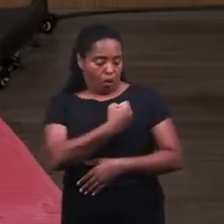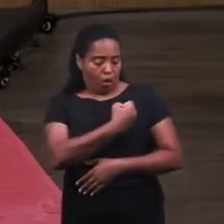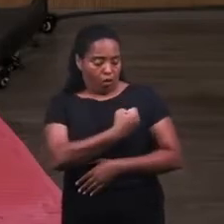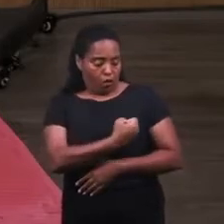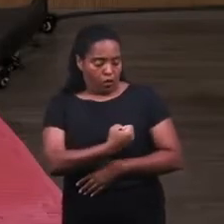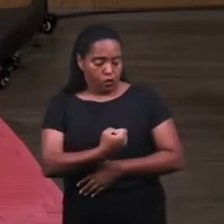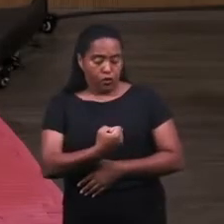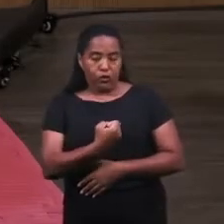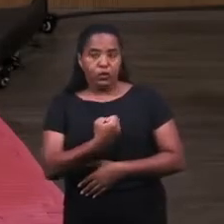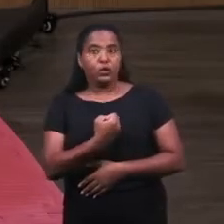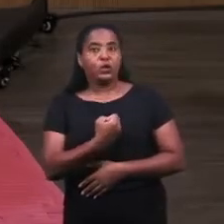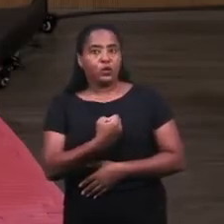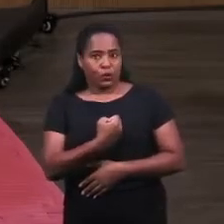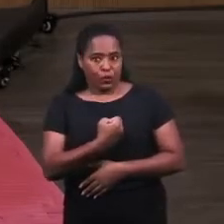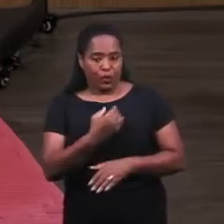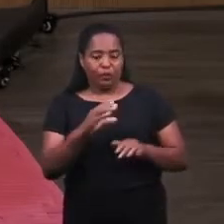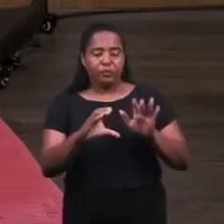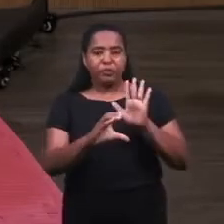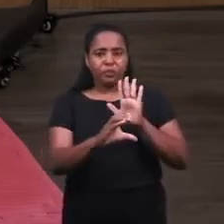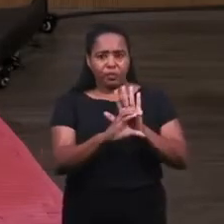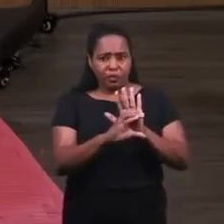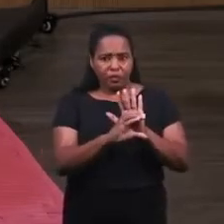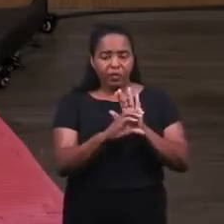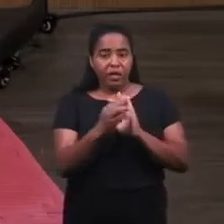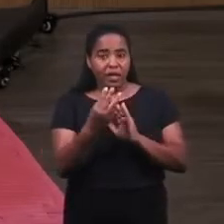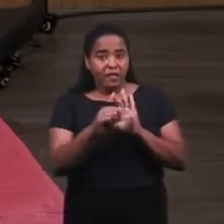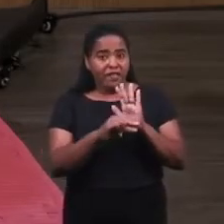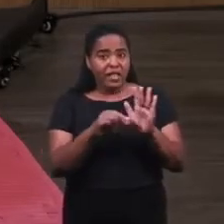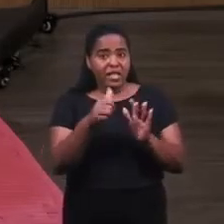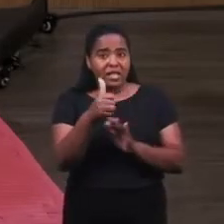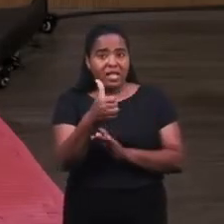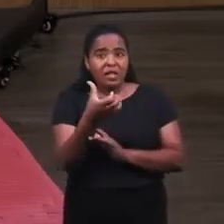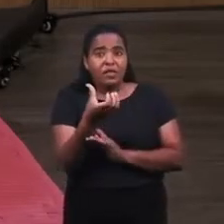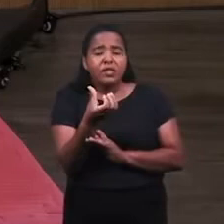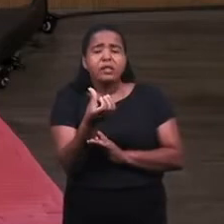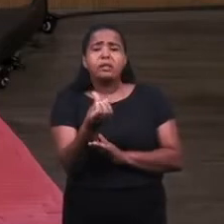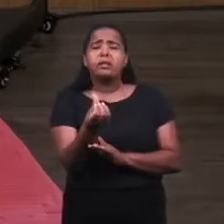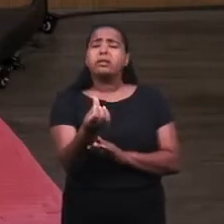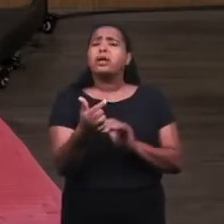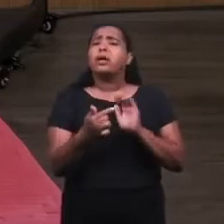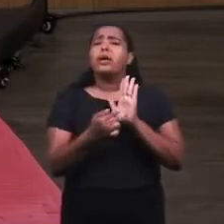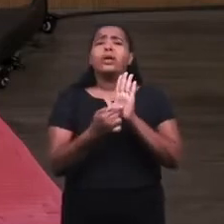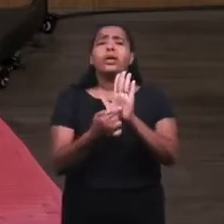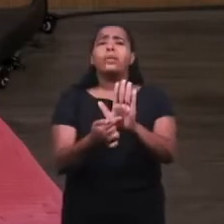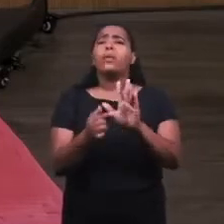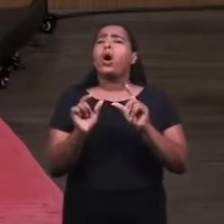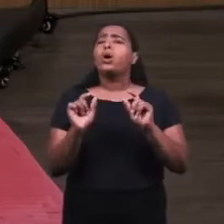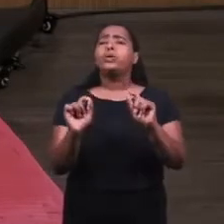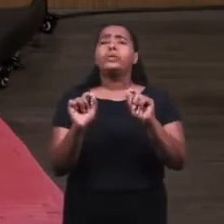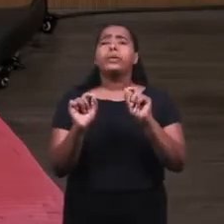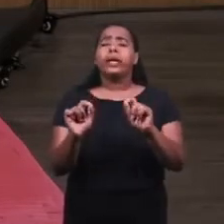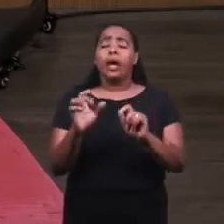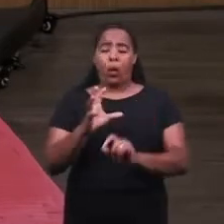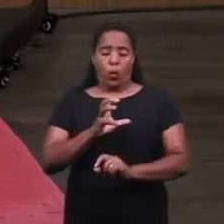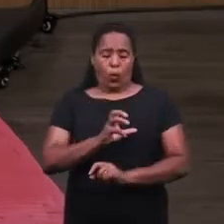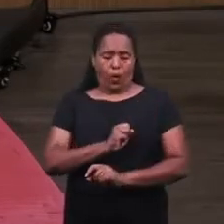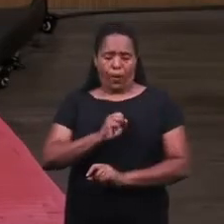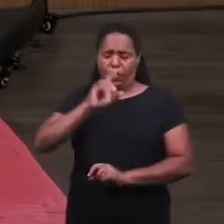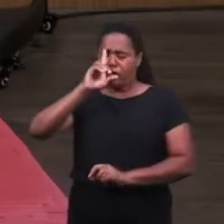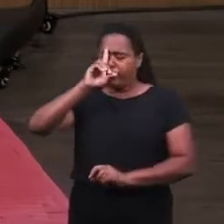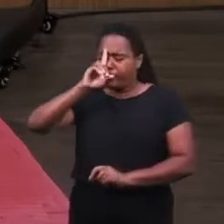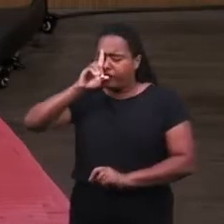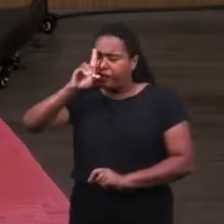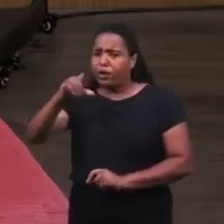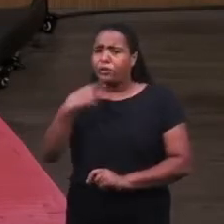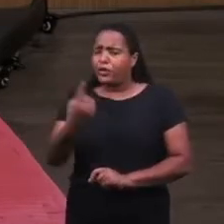John, chapter 3, verse 16. It talks about the great love of God for us, but